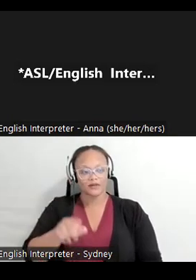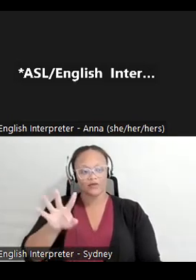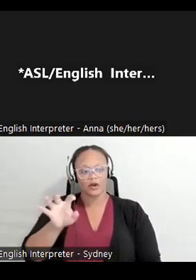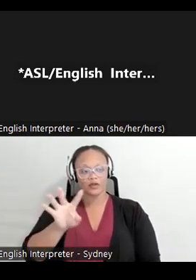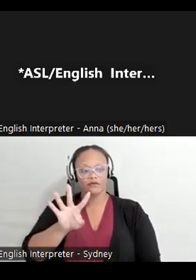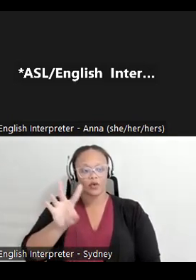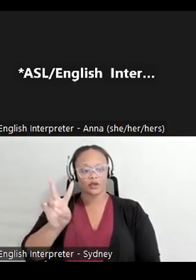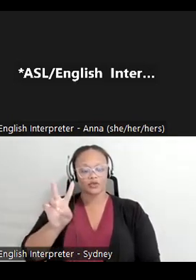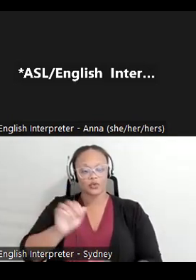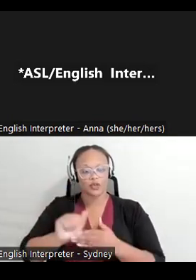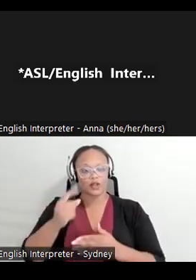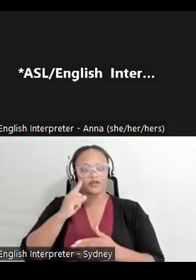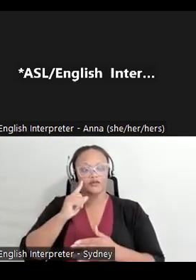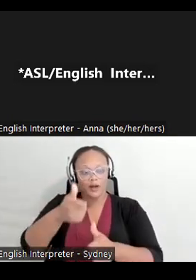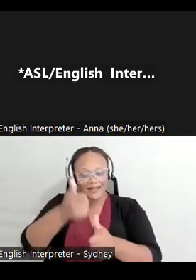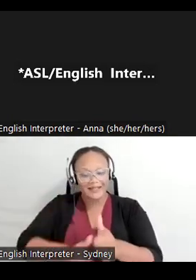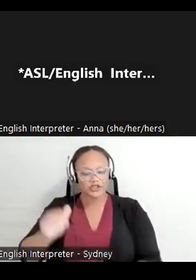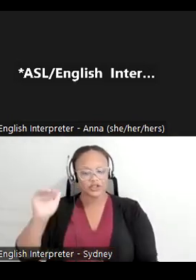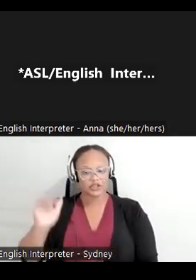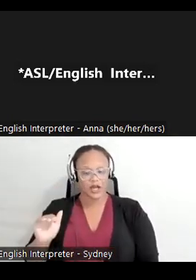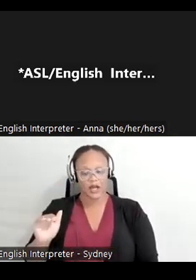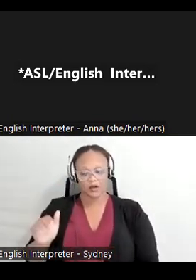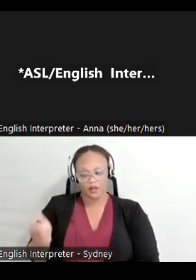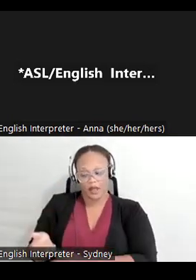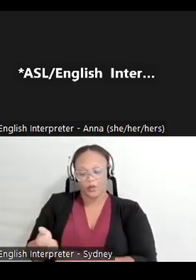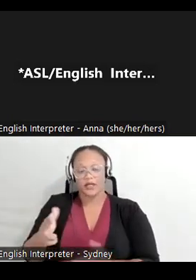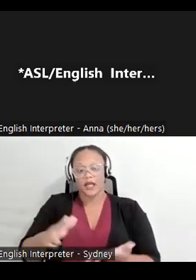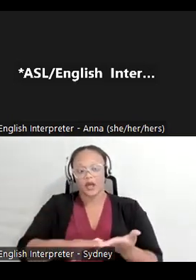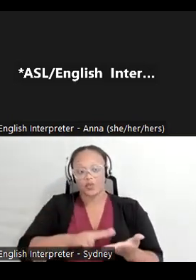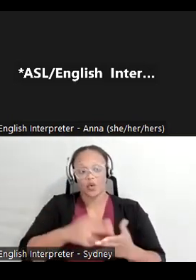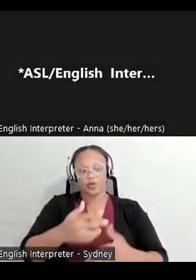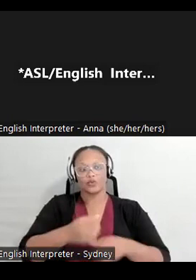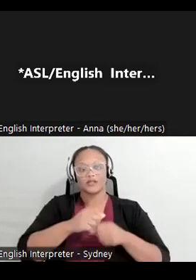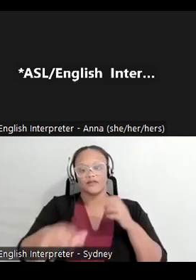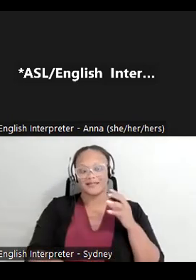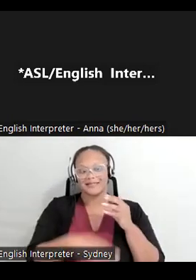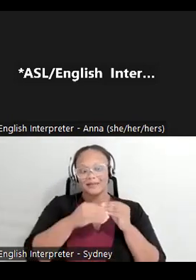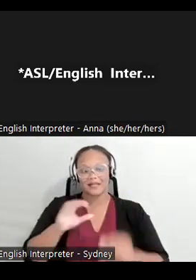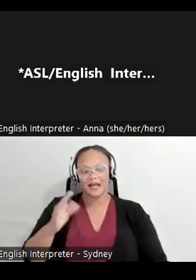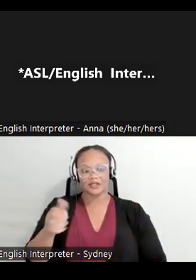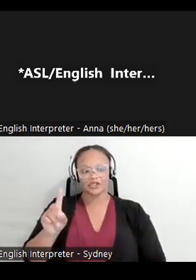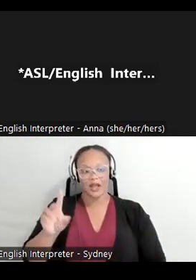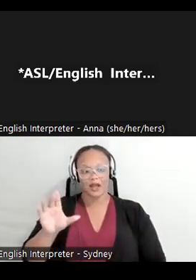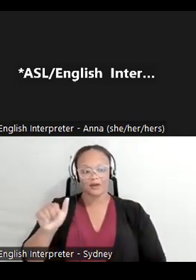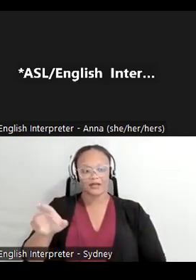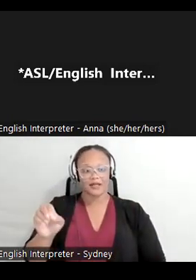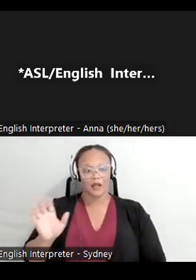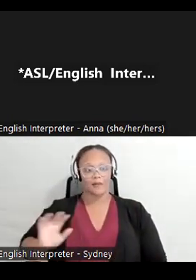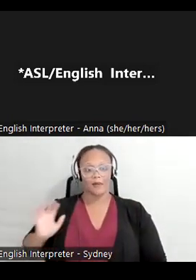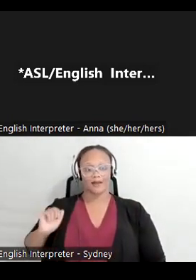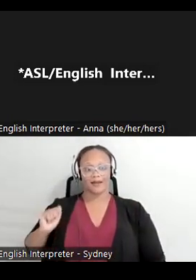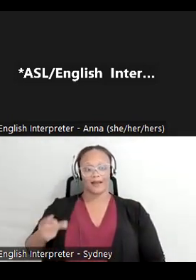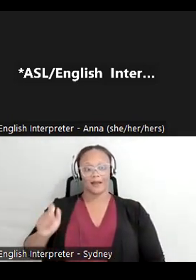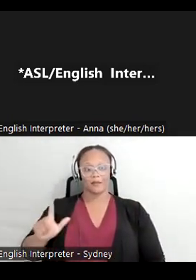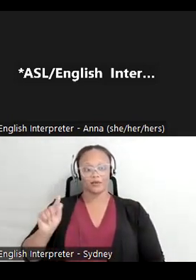per child enrolled in subsidized childcare in April 2022. Stipends are meant to help providers with